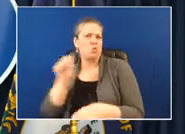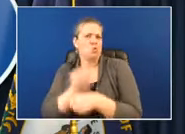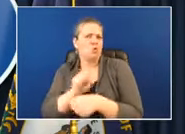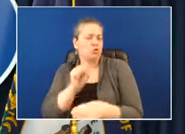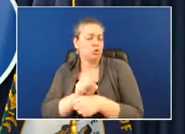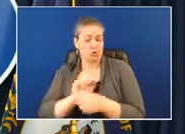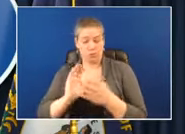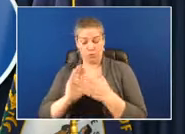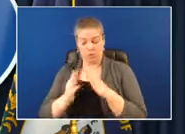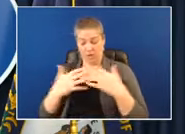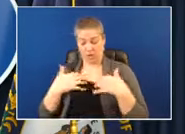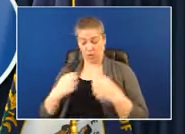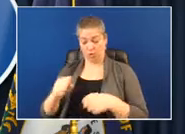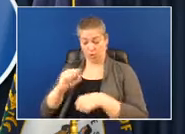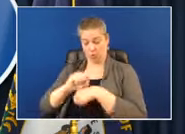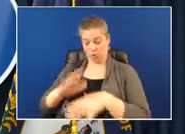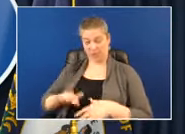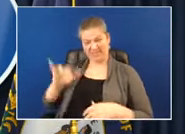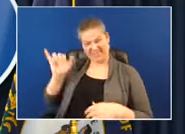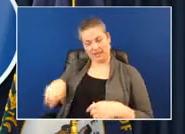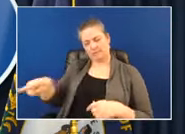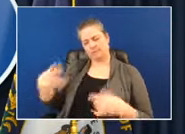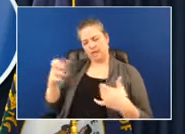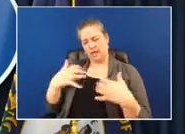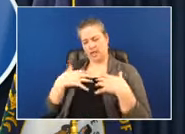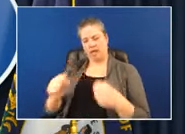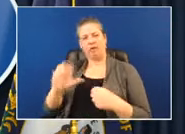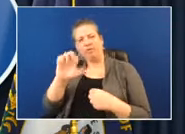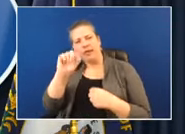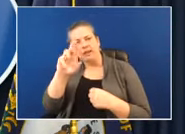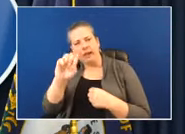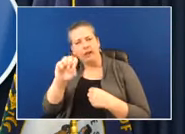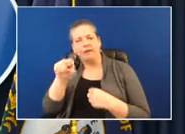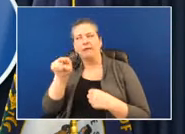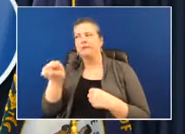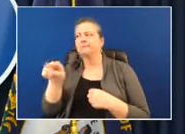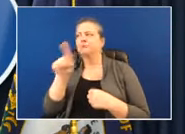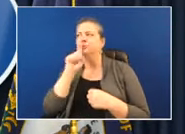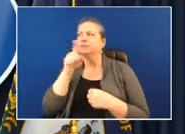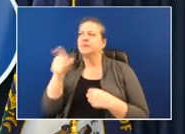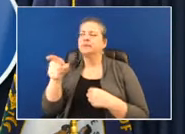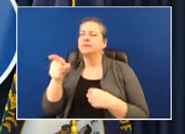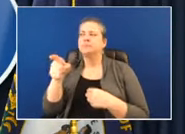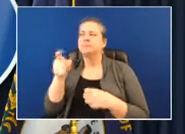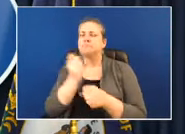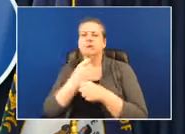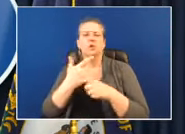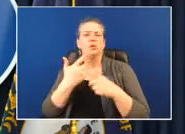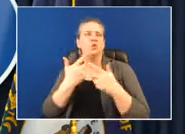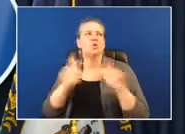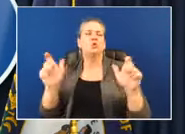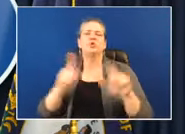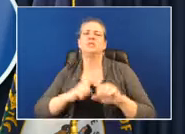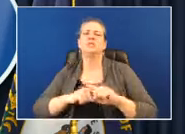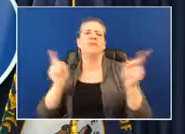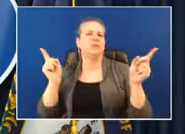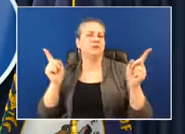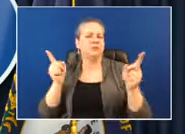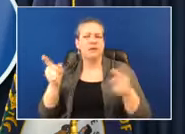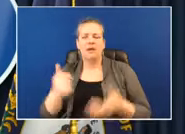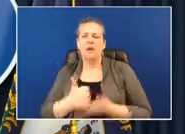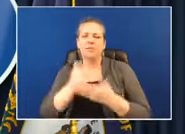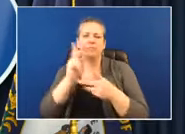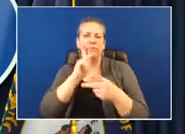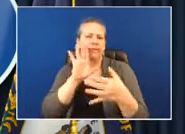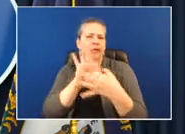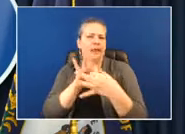workers are those healthcare workers who make a very big difference in the lives of people, connecting individuals with the